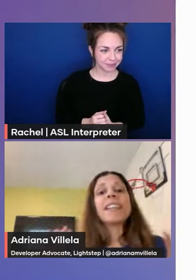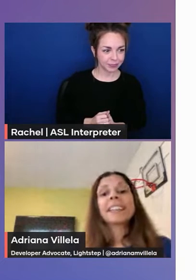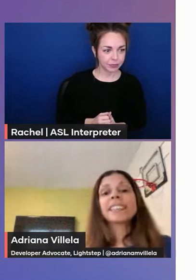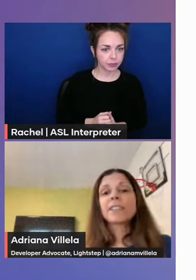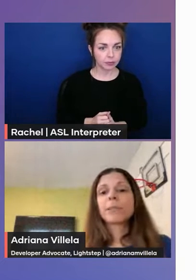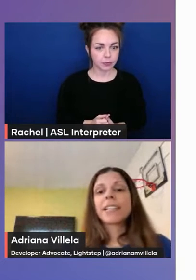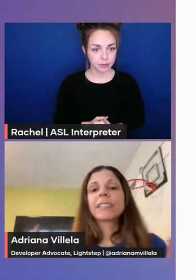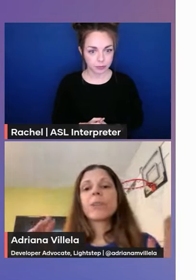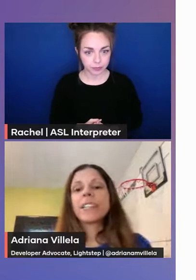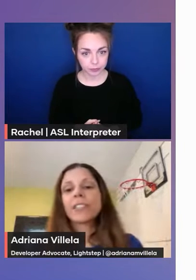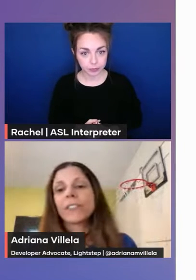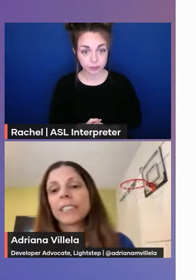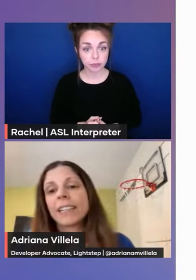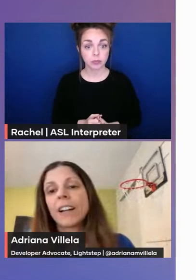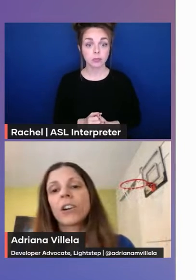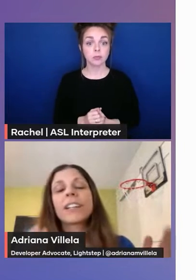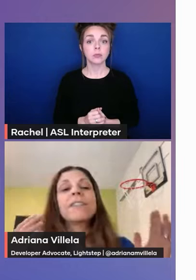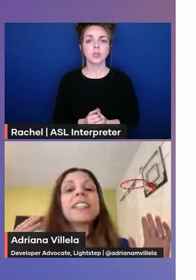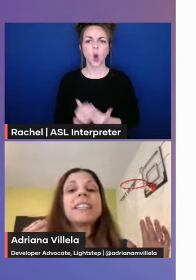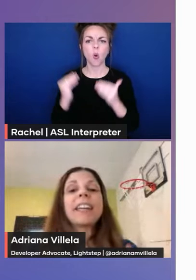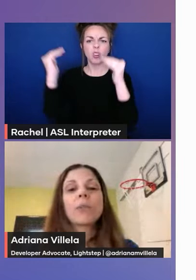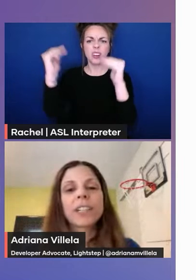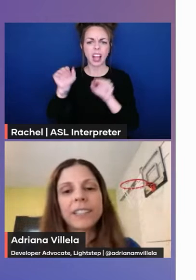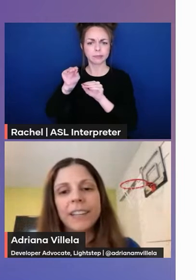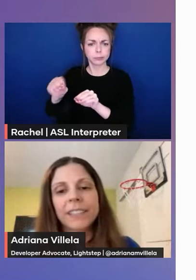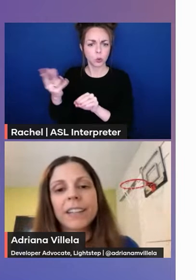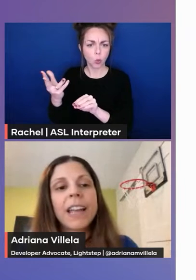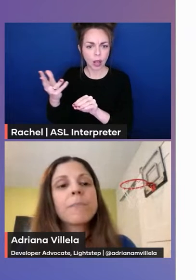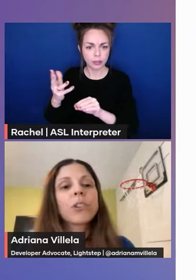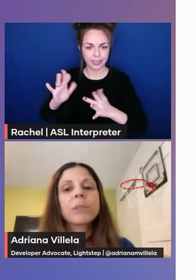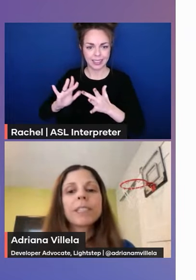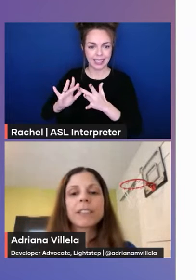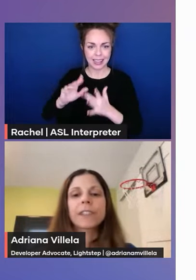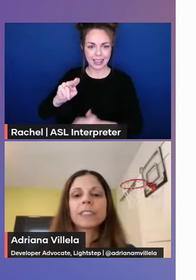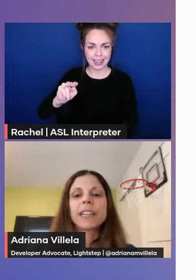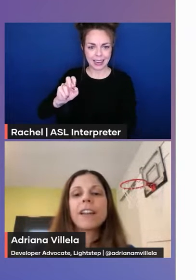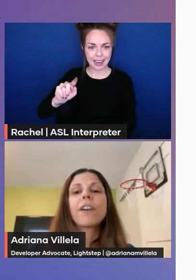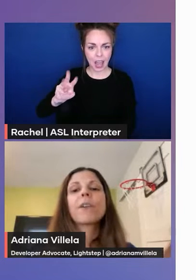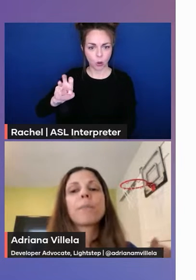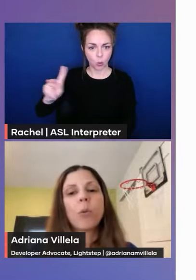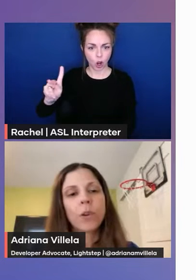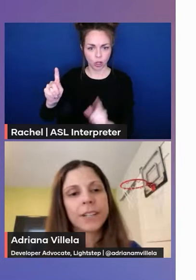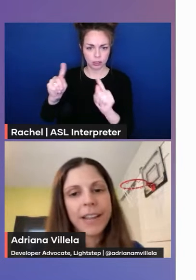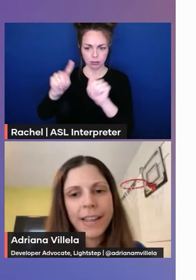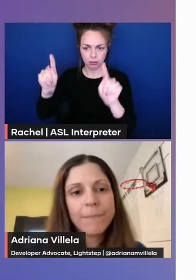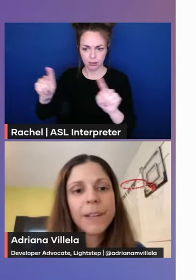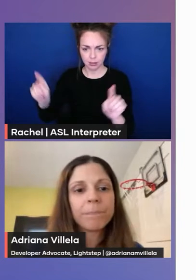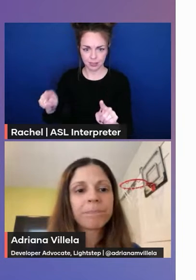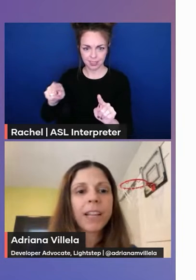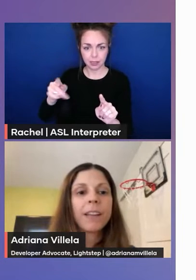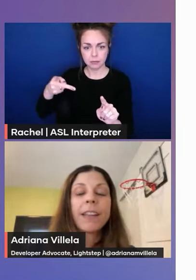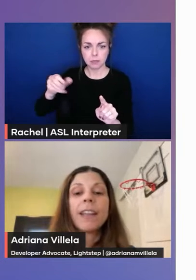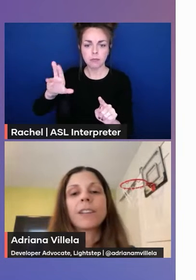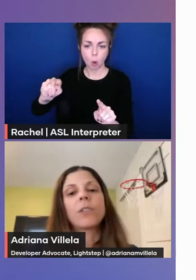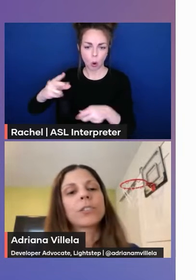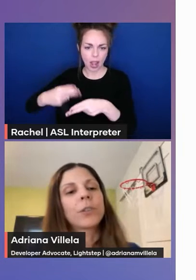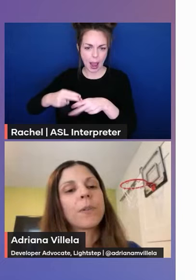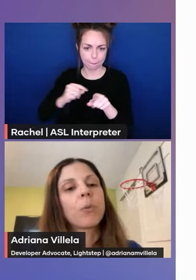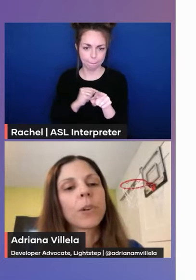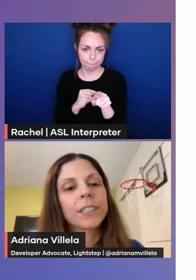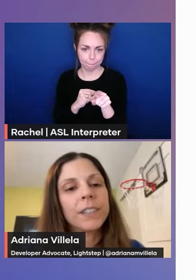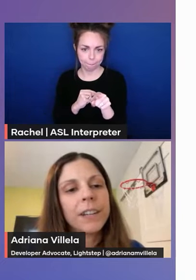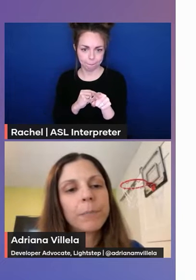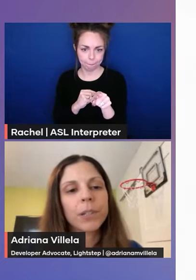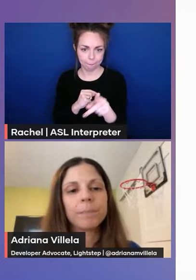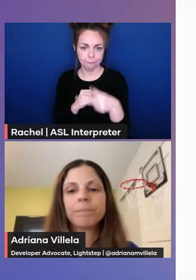So the next set of blanks that we need to fill in are in the network stanza, and more specifically, the port name and also